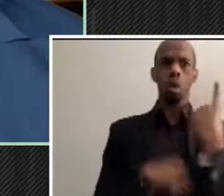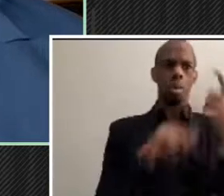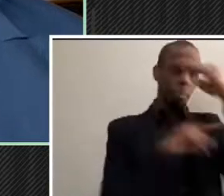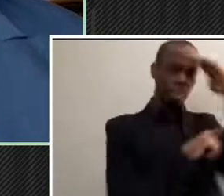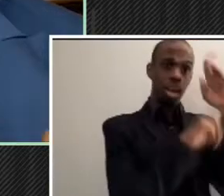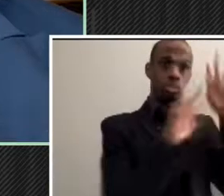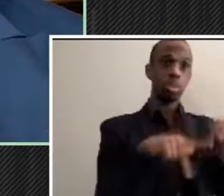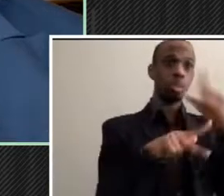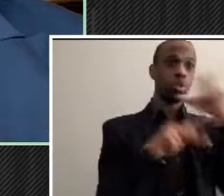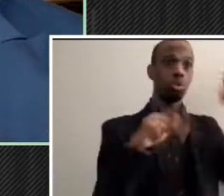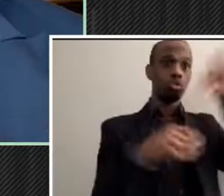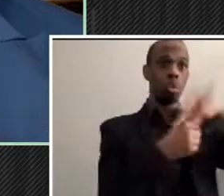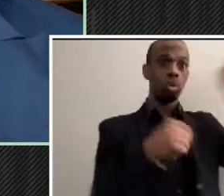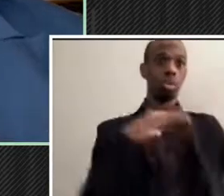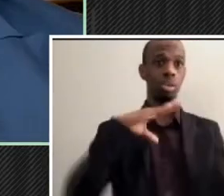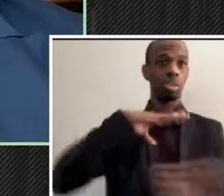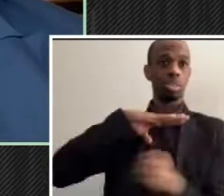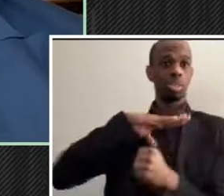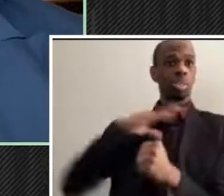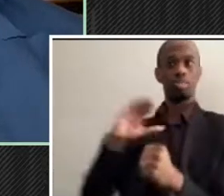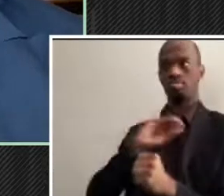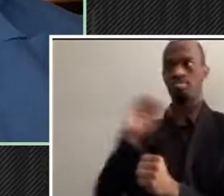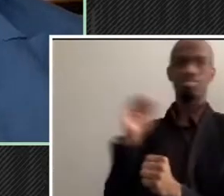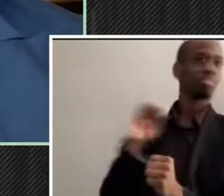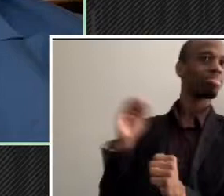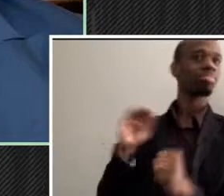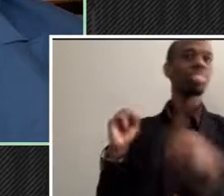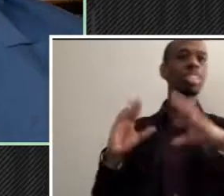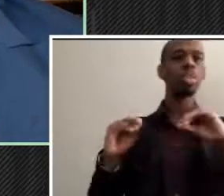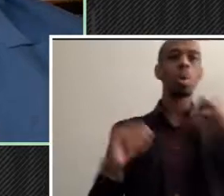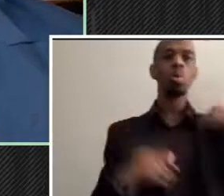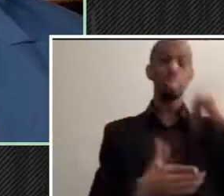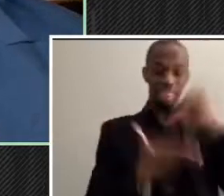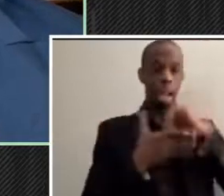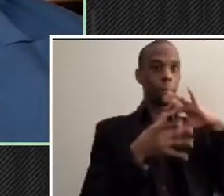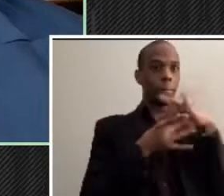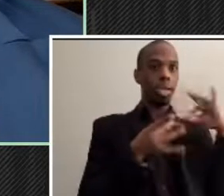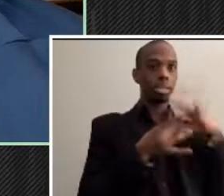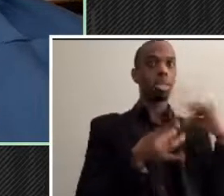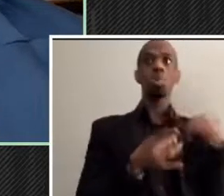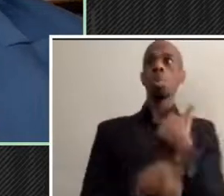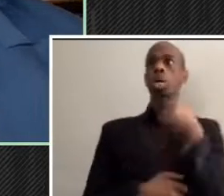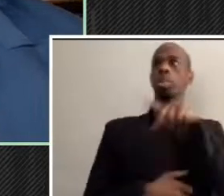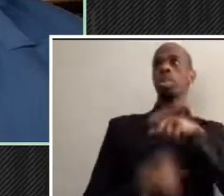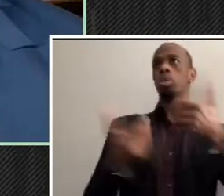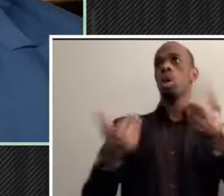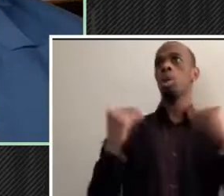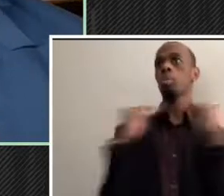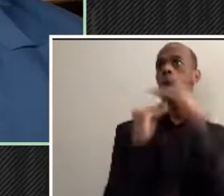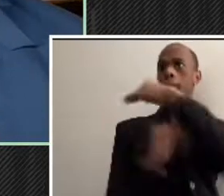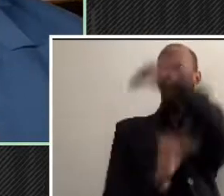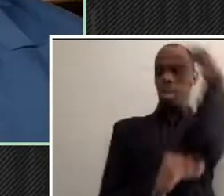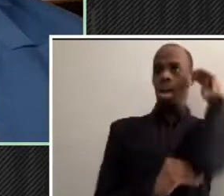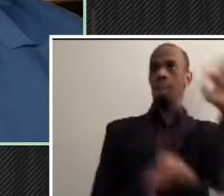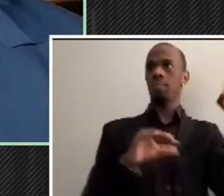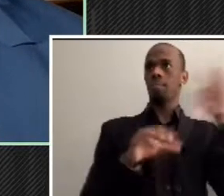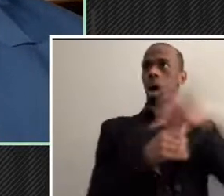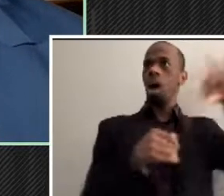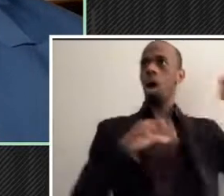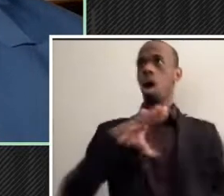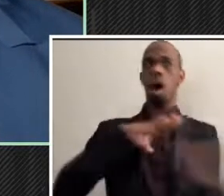it is to spread those type of messages to larger audiences of people so that we can create the change that we're looking to create in